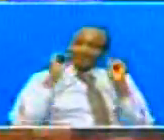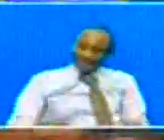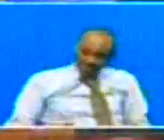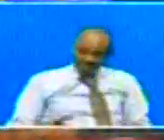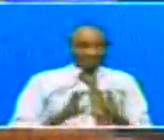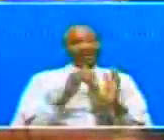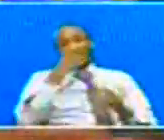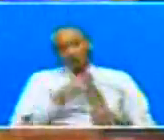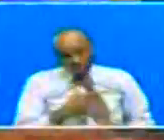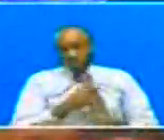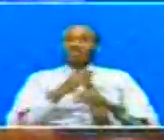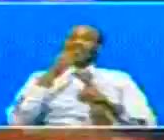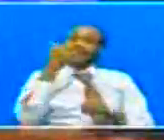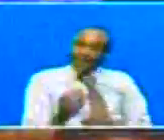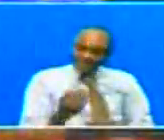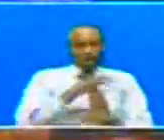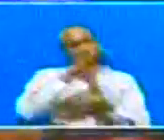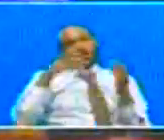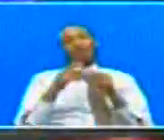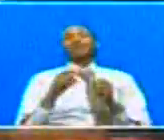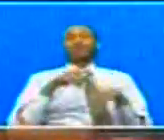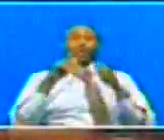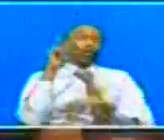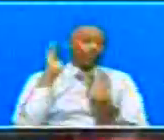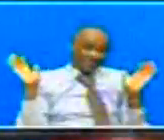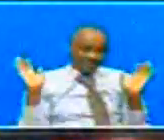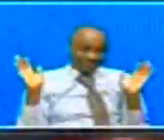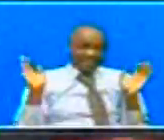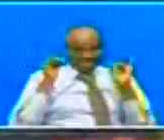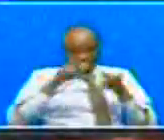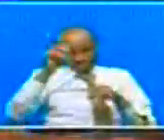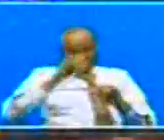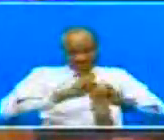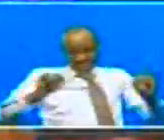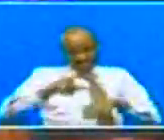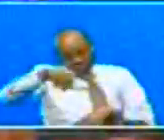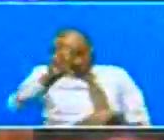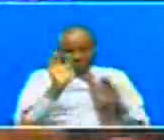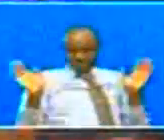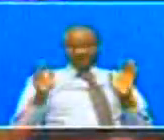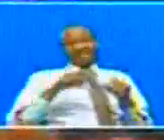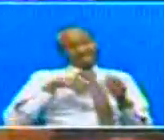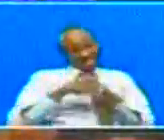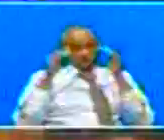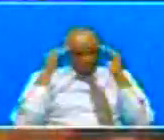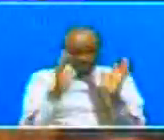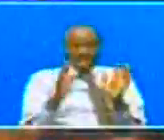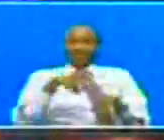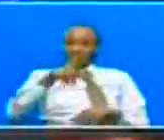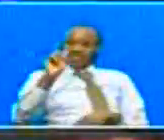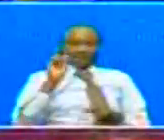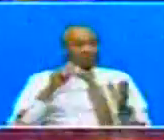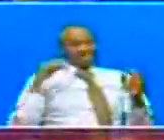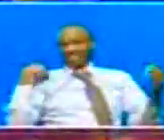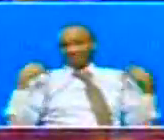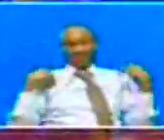aid. Everybody will be subject to the law. And unless they clear themselves before a proper tribunal, he will not